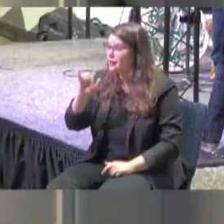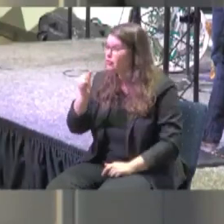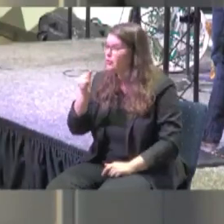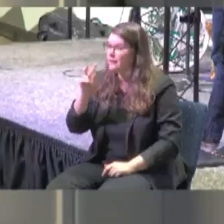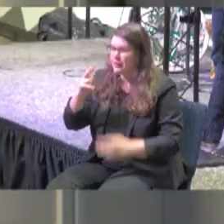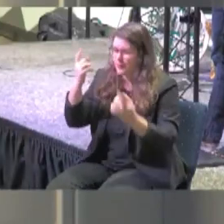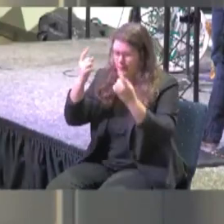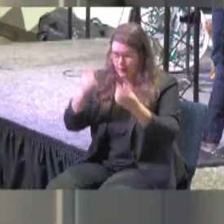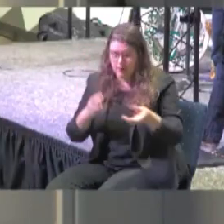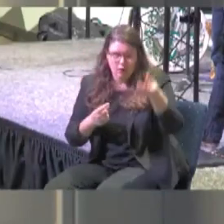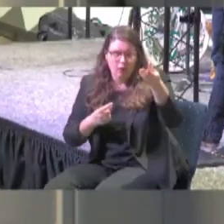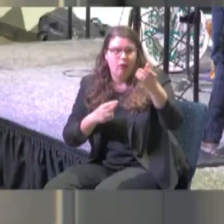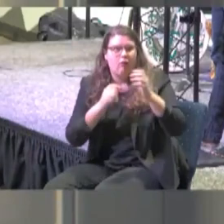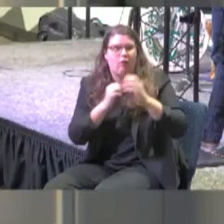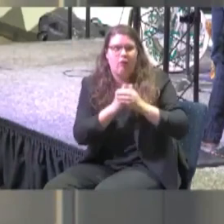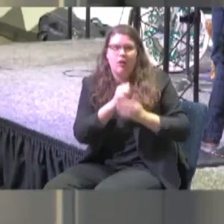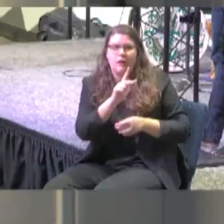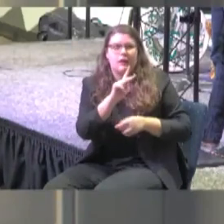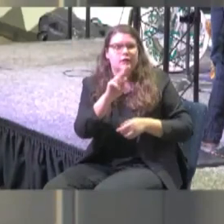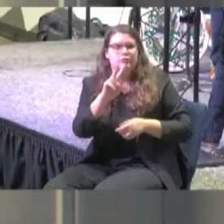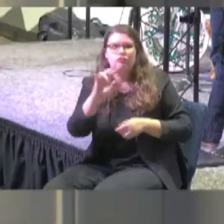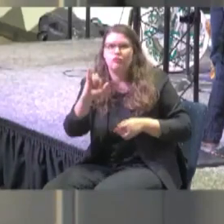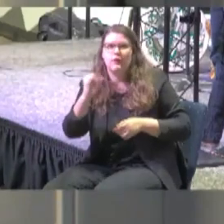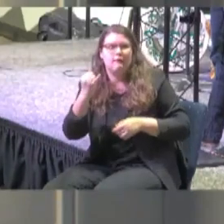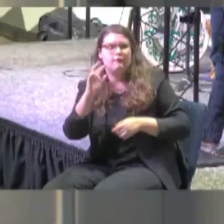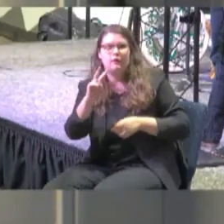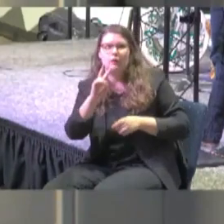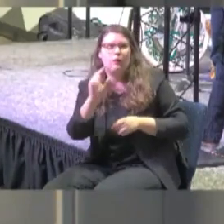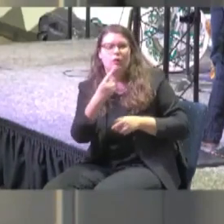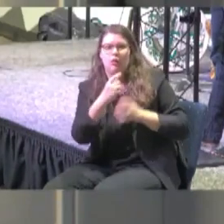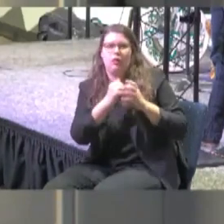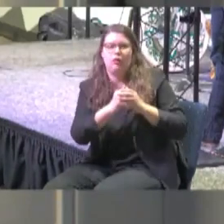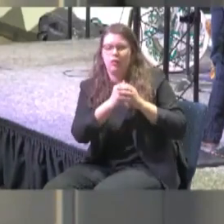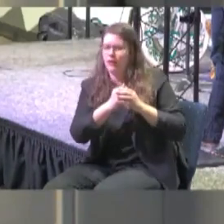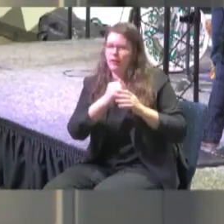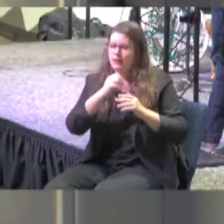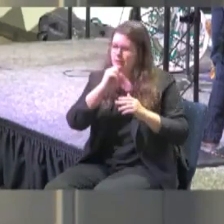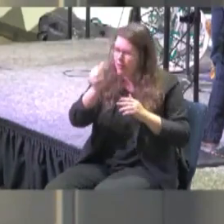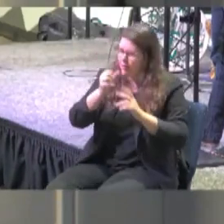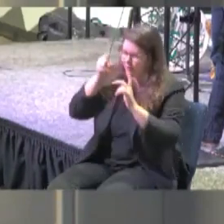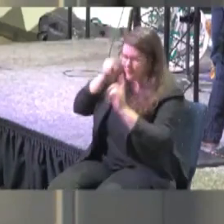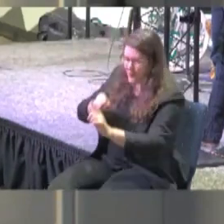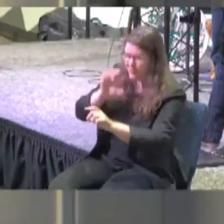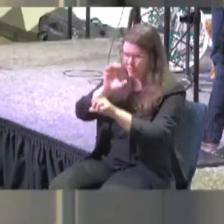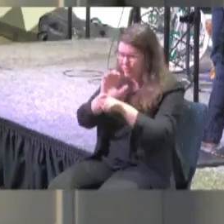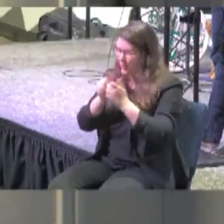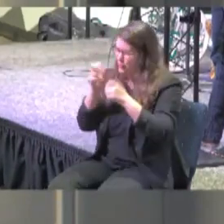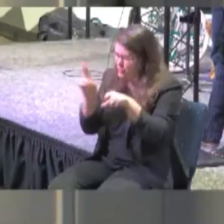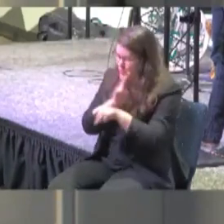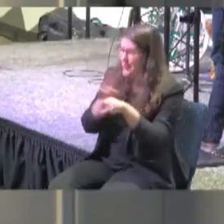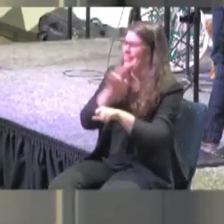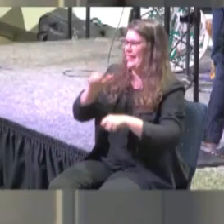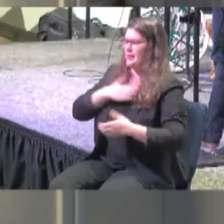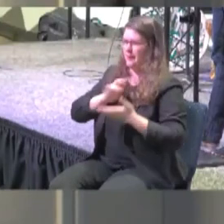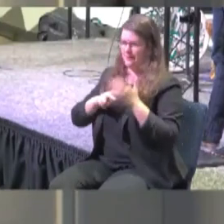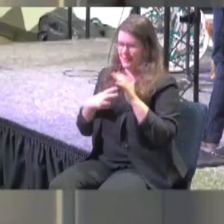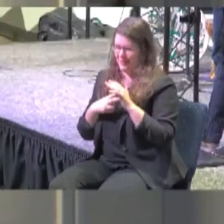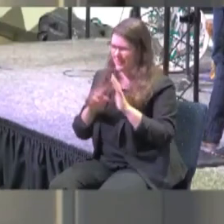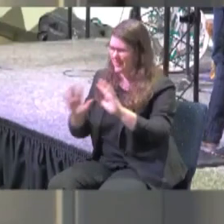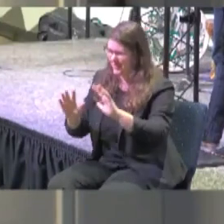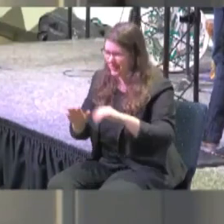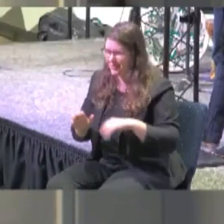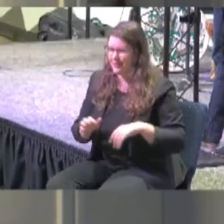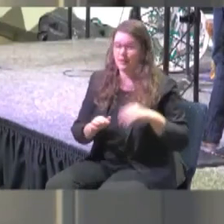to perform their function as signs towards Jesus and instead have drawn attention to themselves. And that might be the source text or a first translation or